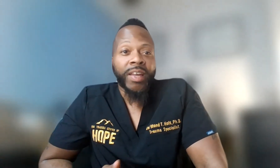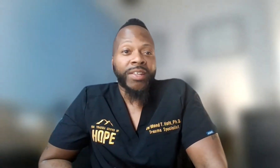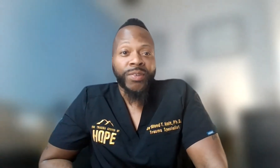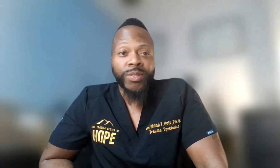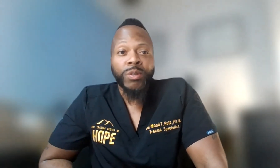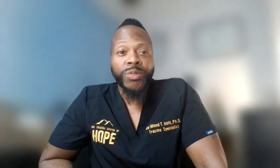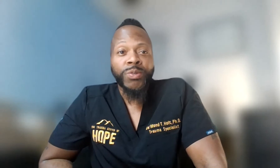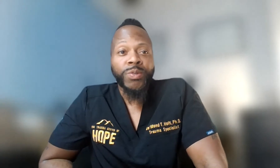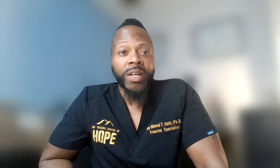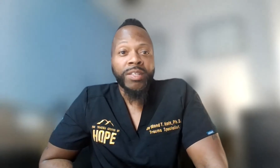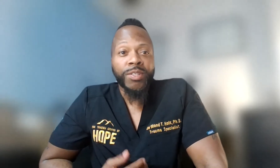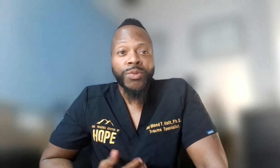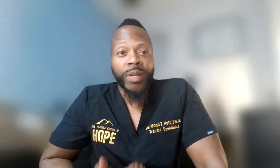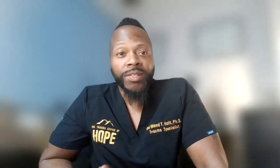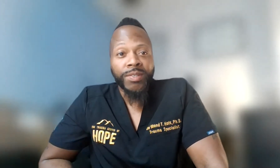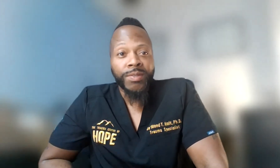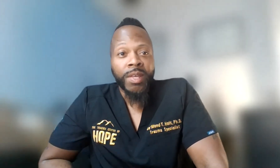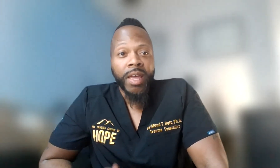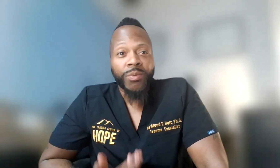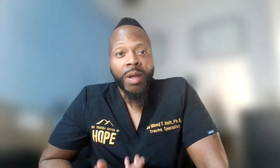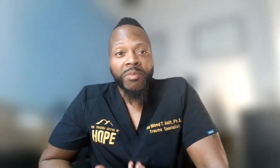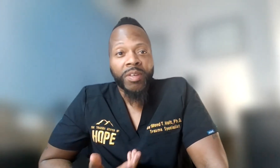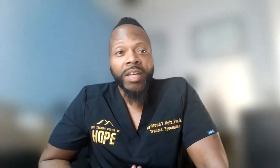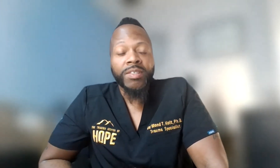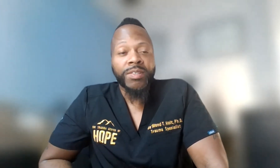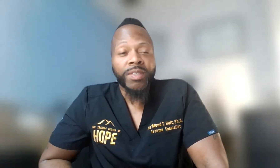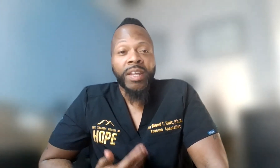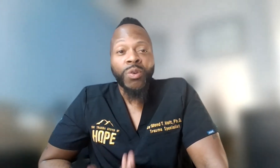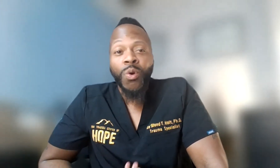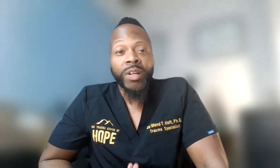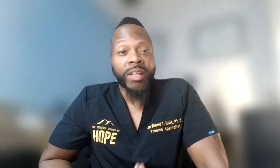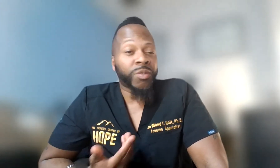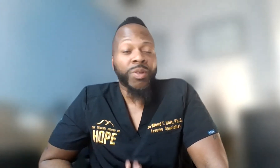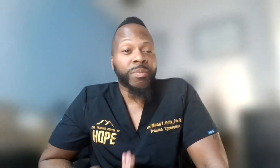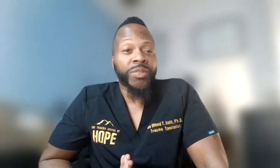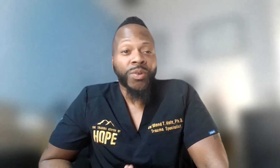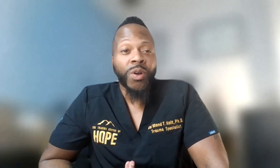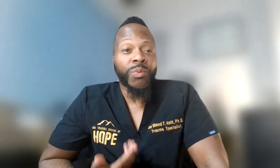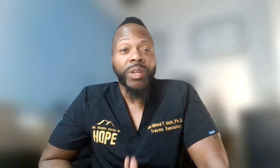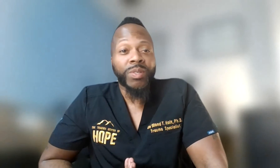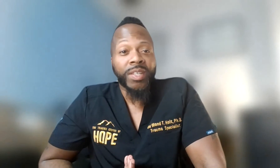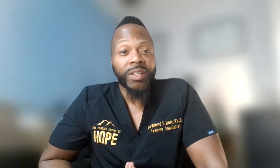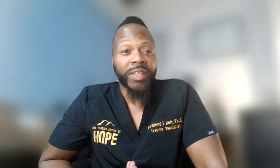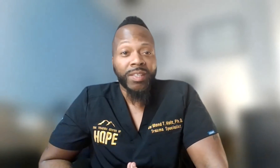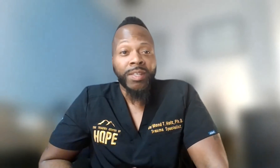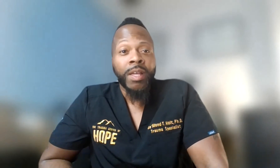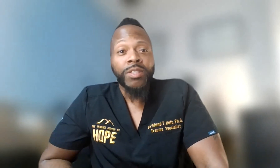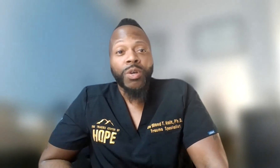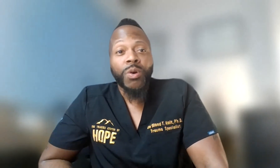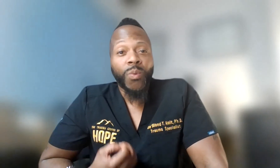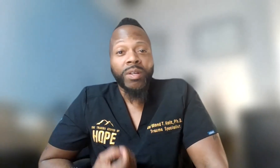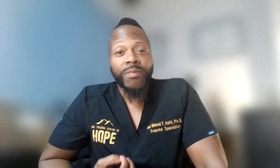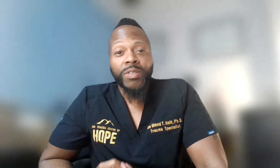and psychiatric and social situations and ramifications, and ignoring it and to appear to be strong really was killing